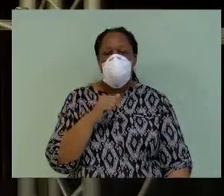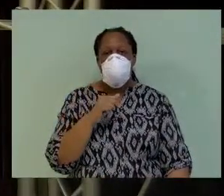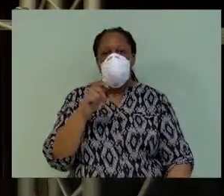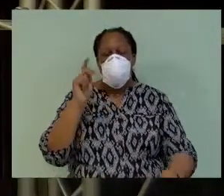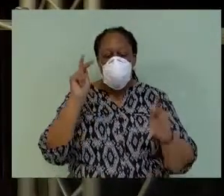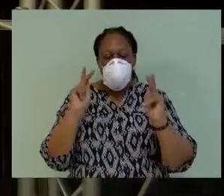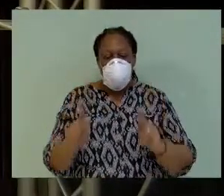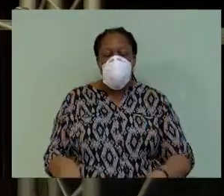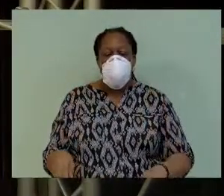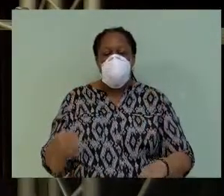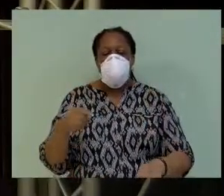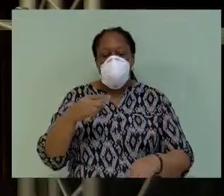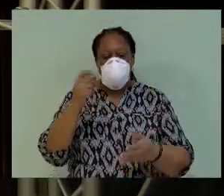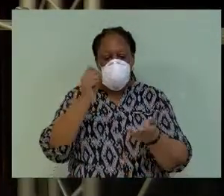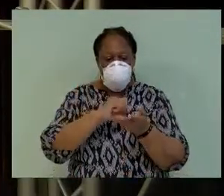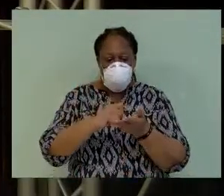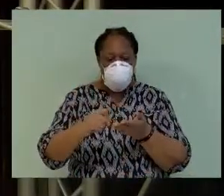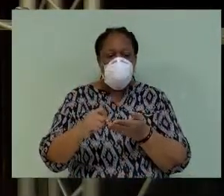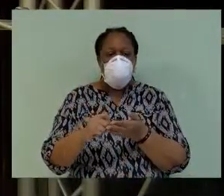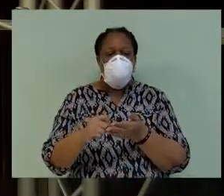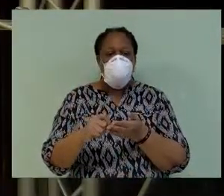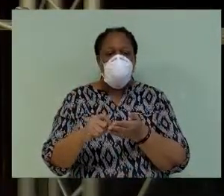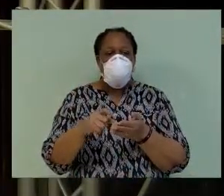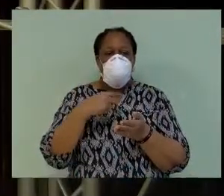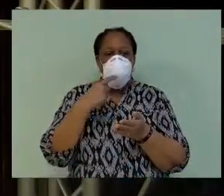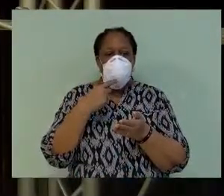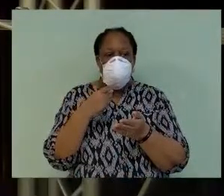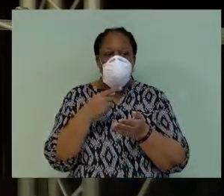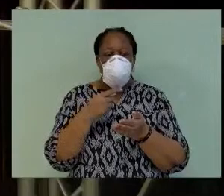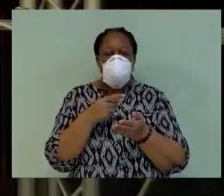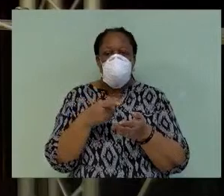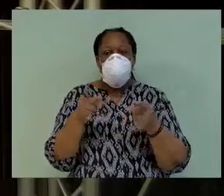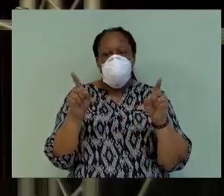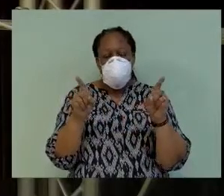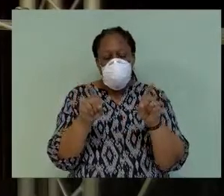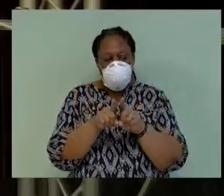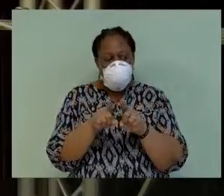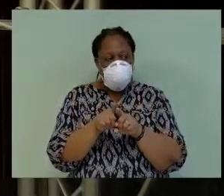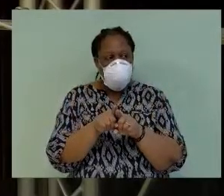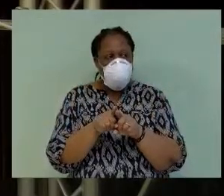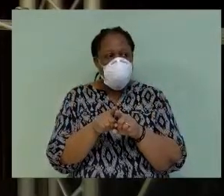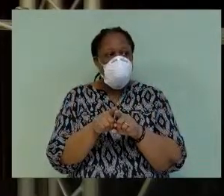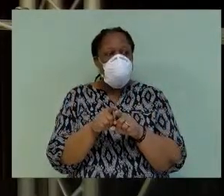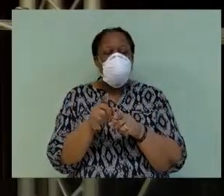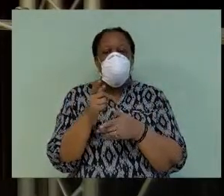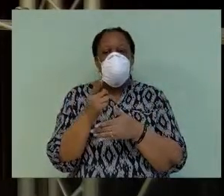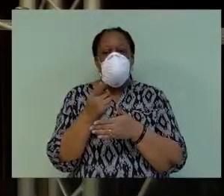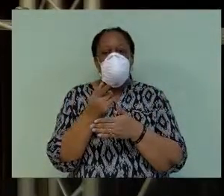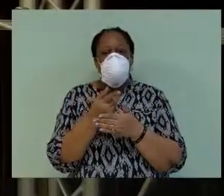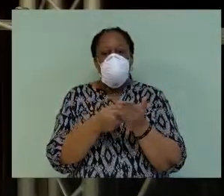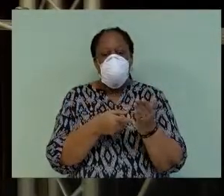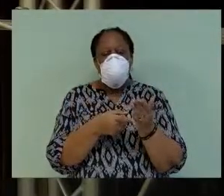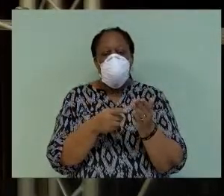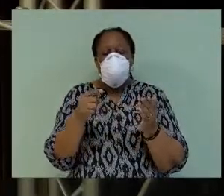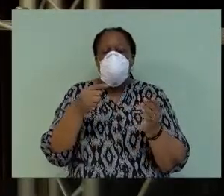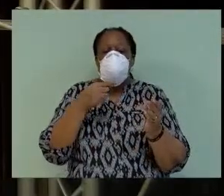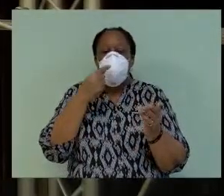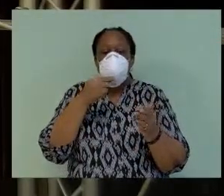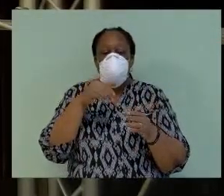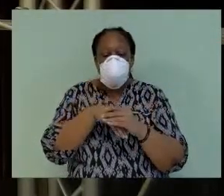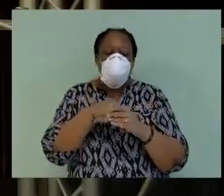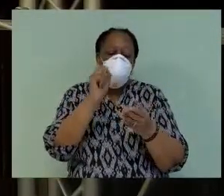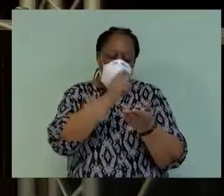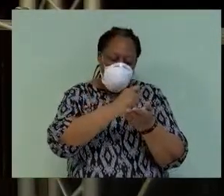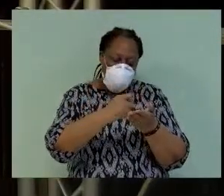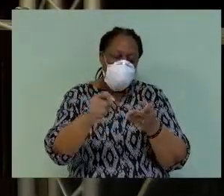applying prepares a written submission which would be the same as what would have presented orally to the court. Step